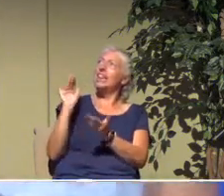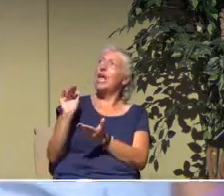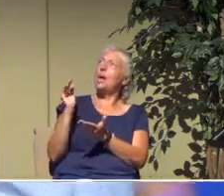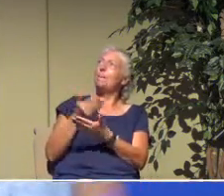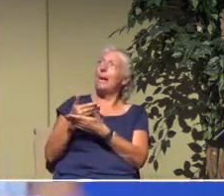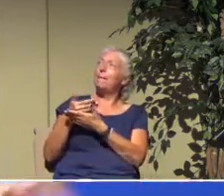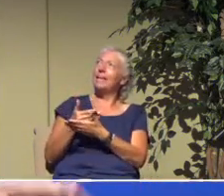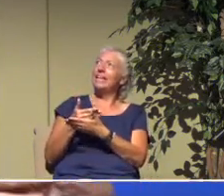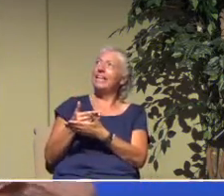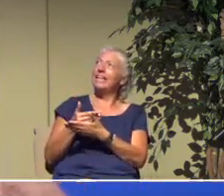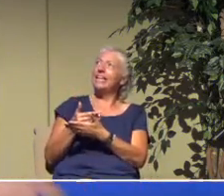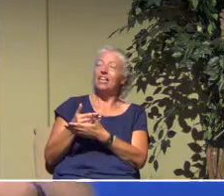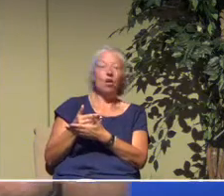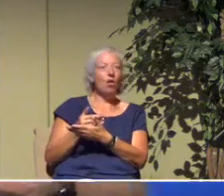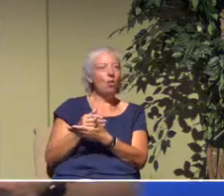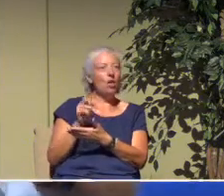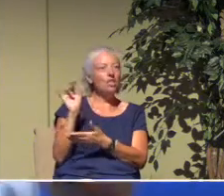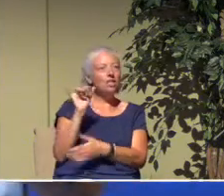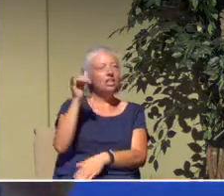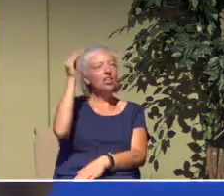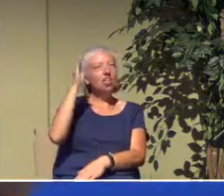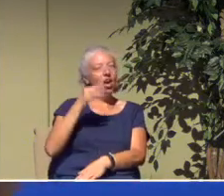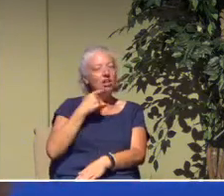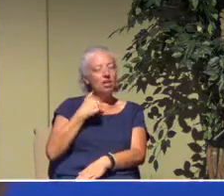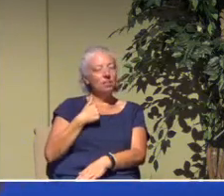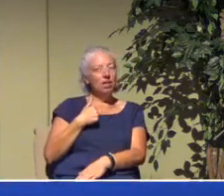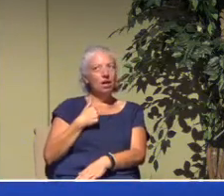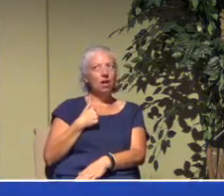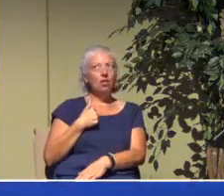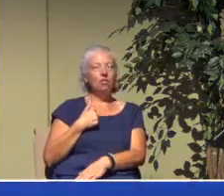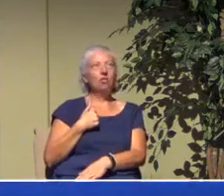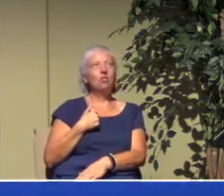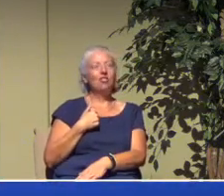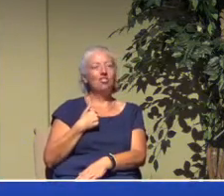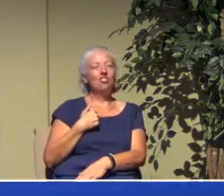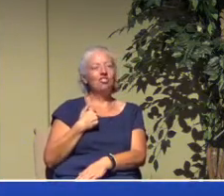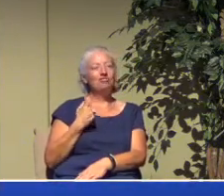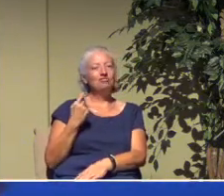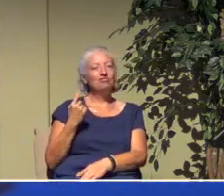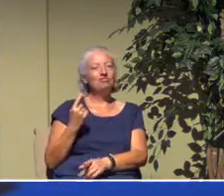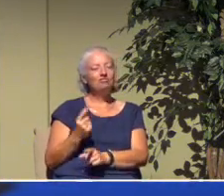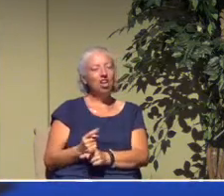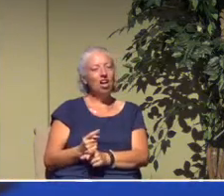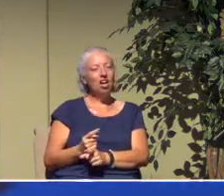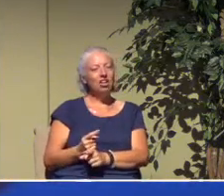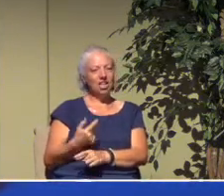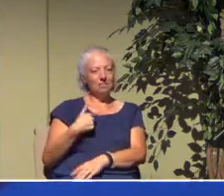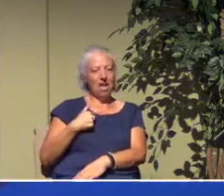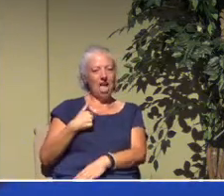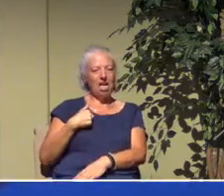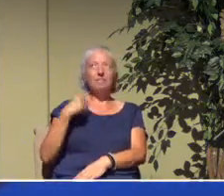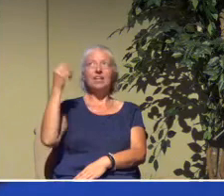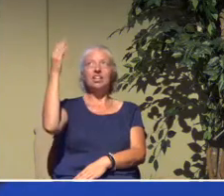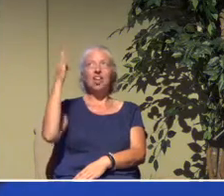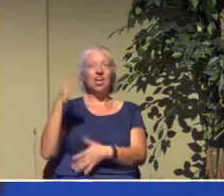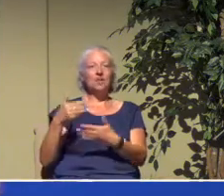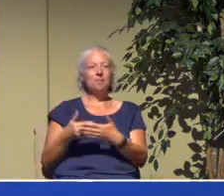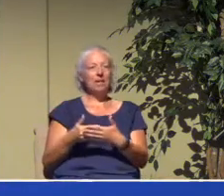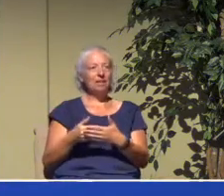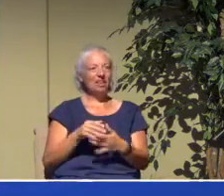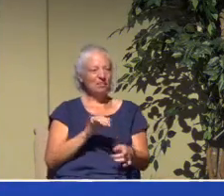And it was like a word from God to me, like, yeah, that's really the news I wanted to hear. But it bewildered me that came out of